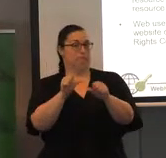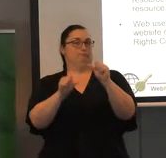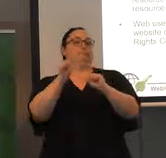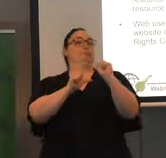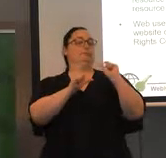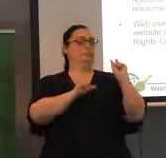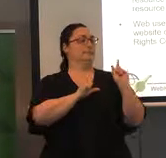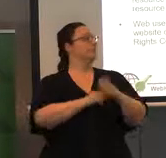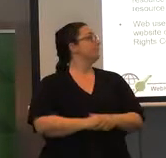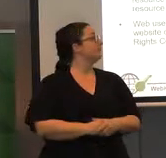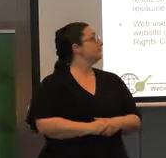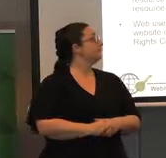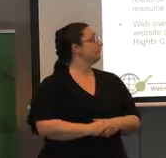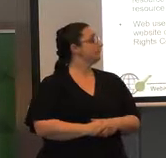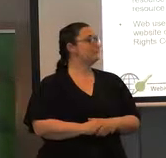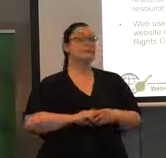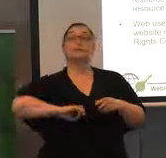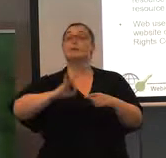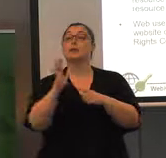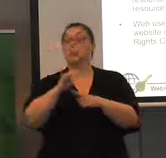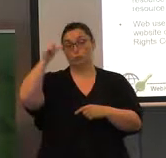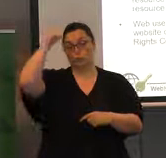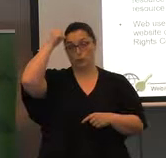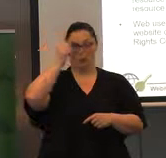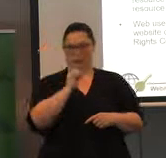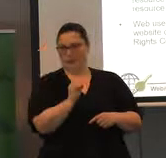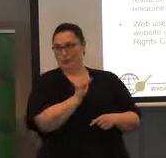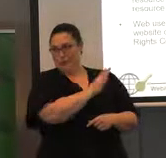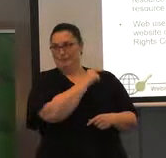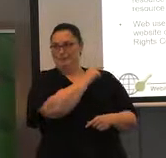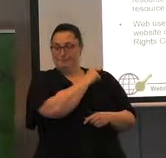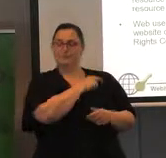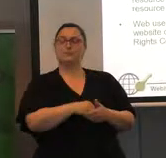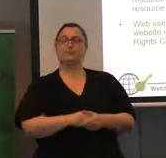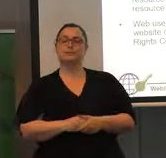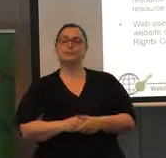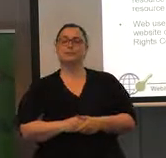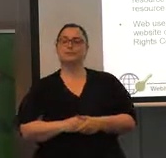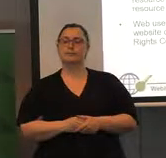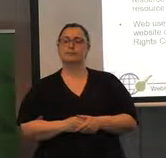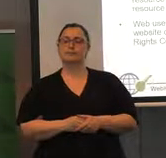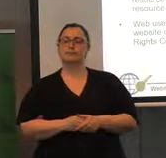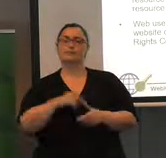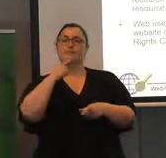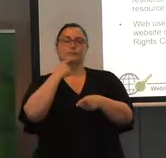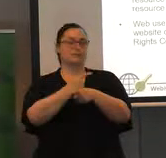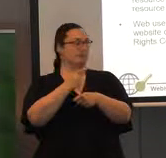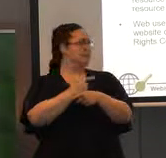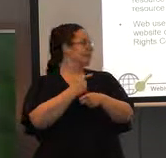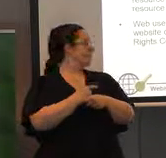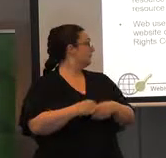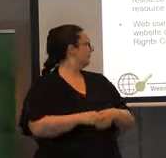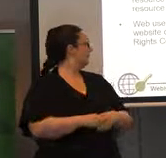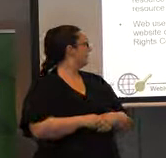Oh, I'll go back to that slide for 1 second. Important thing to note, and the reason why I put this particular slide in, is notice the